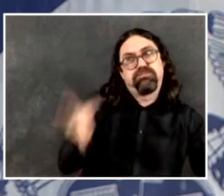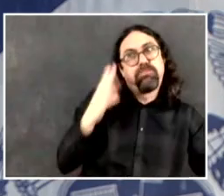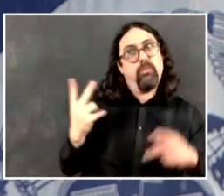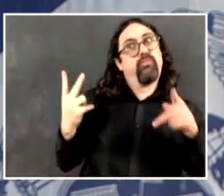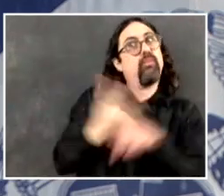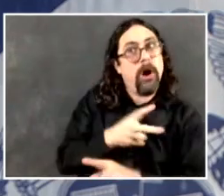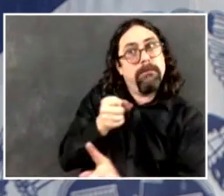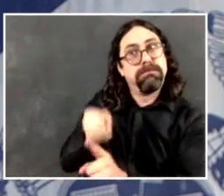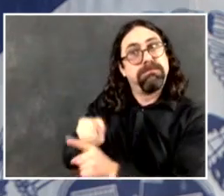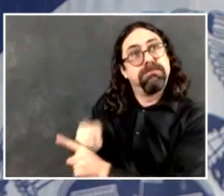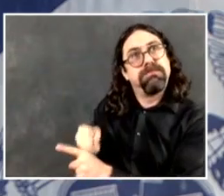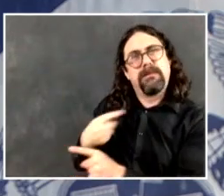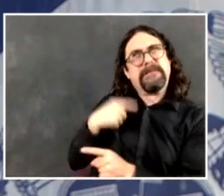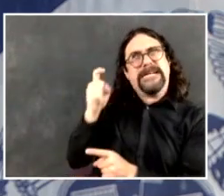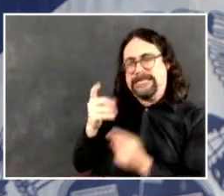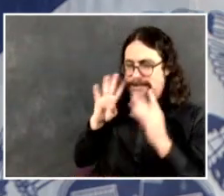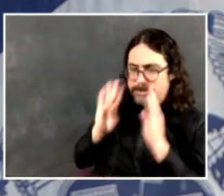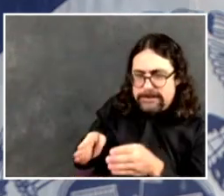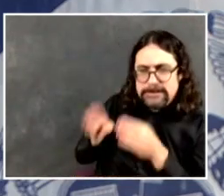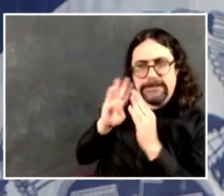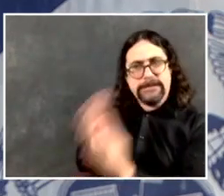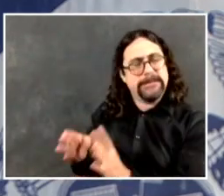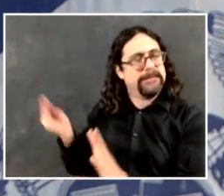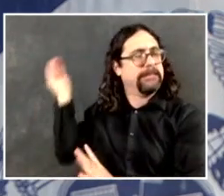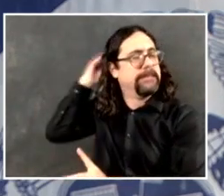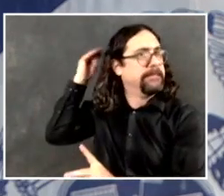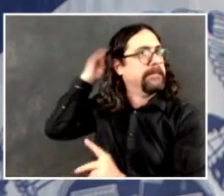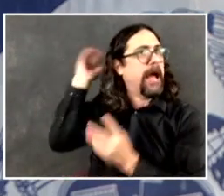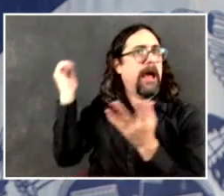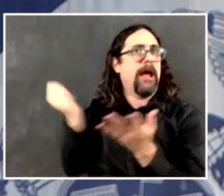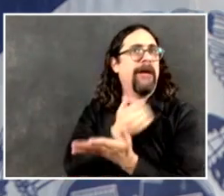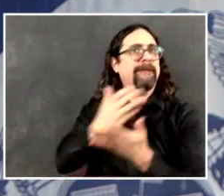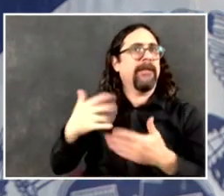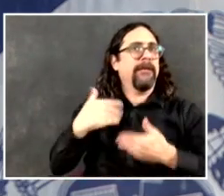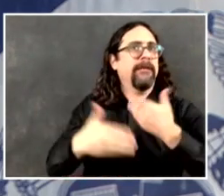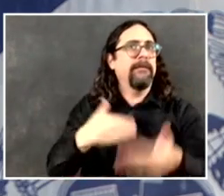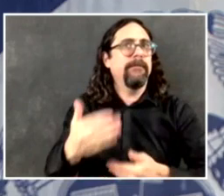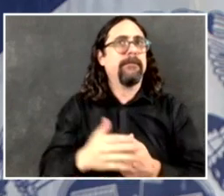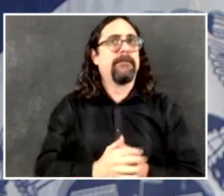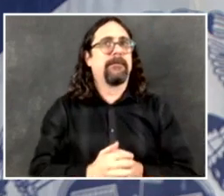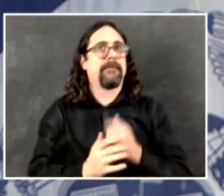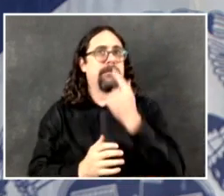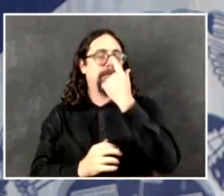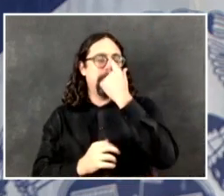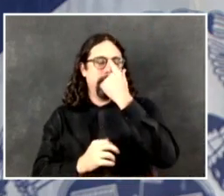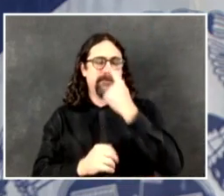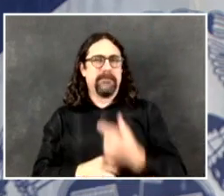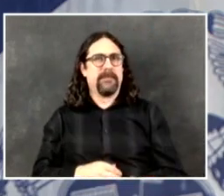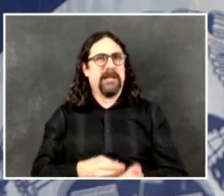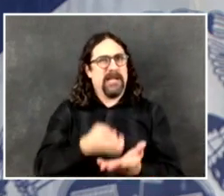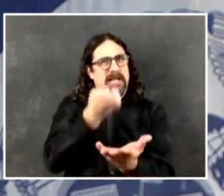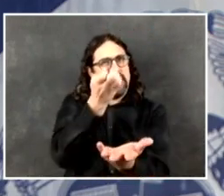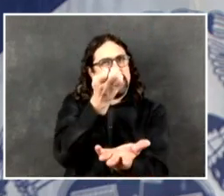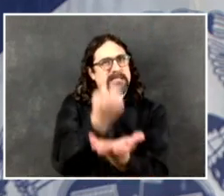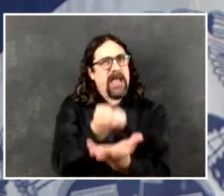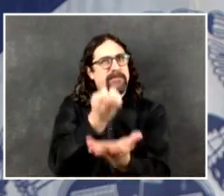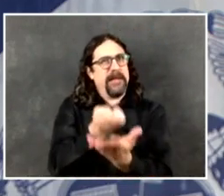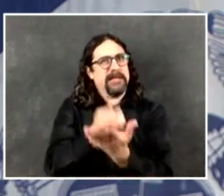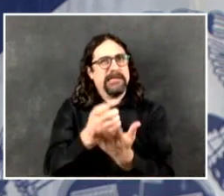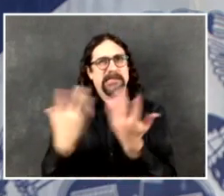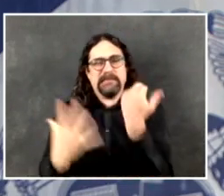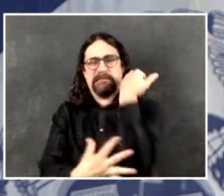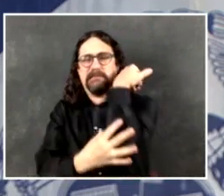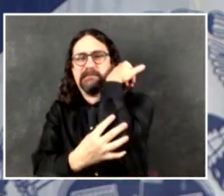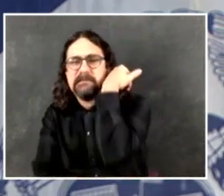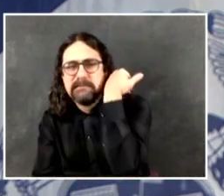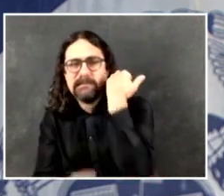crisis, we knew about them before. They've been just a powerful, painful exclamation point has been put on them by this crisis. It is a